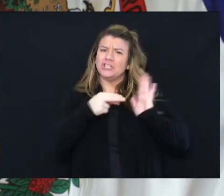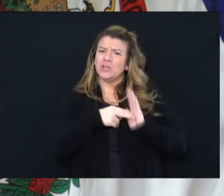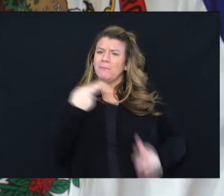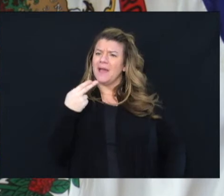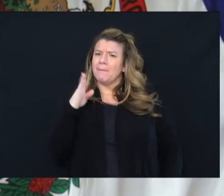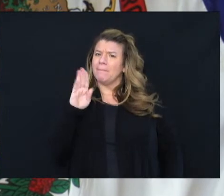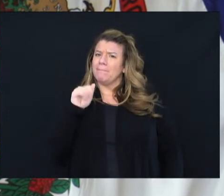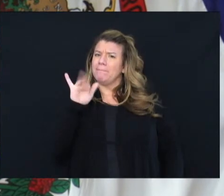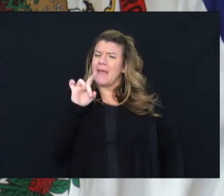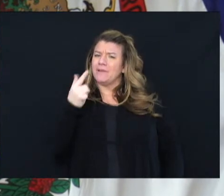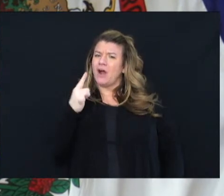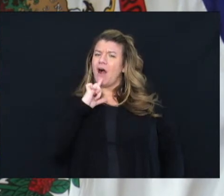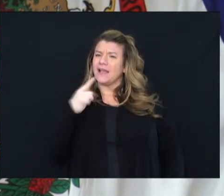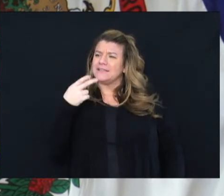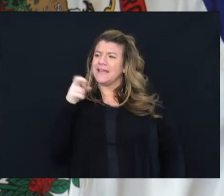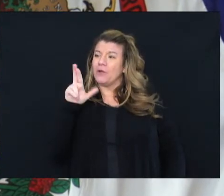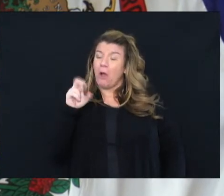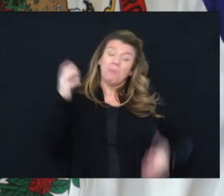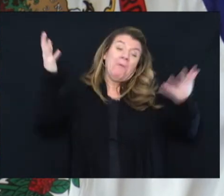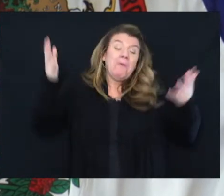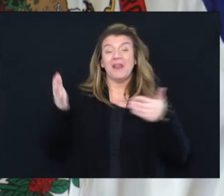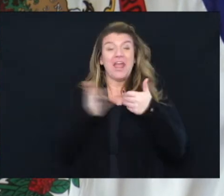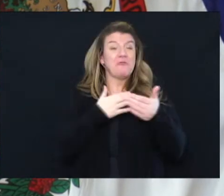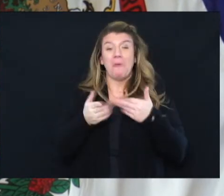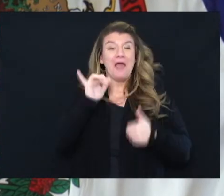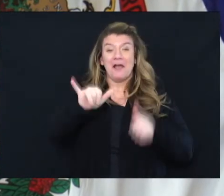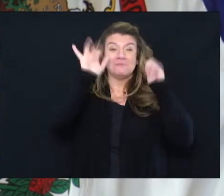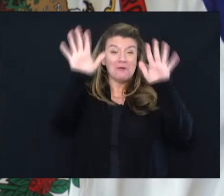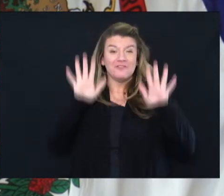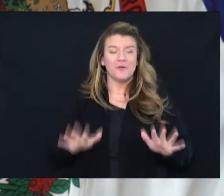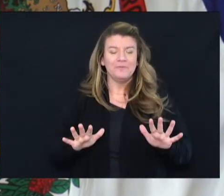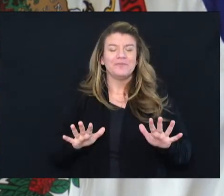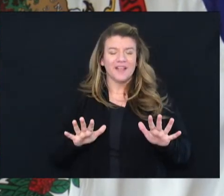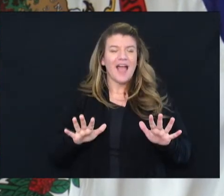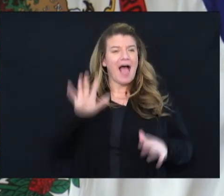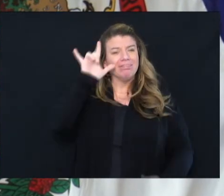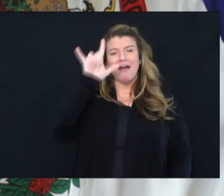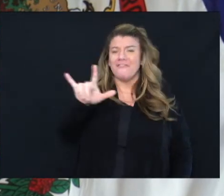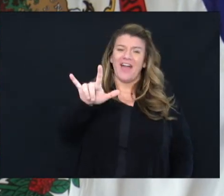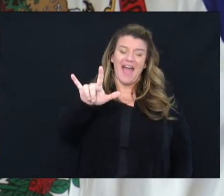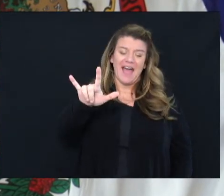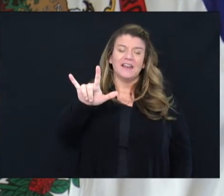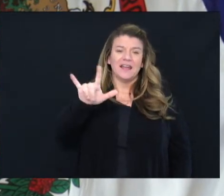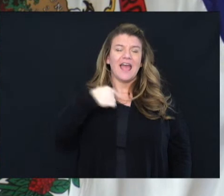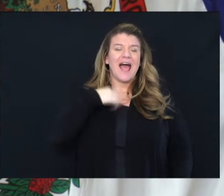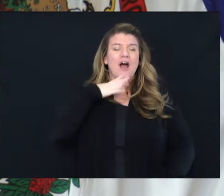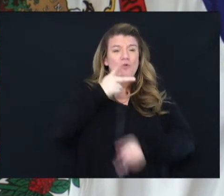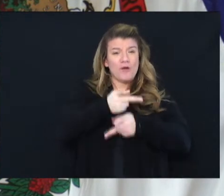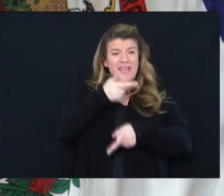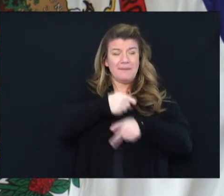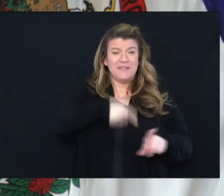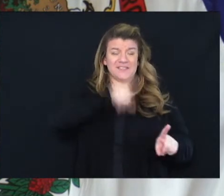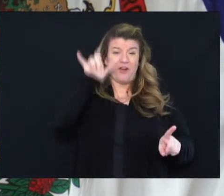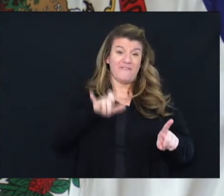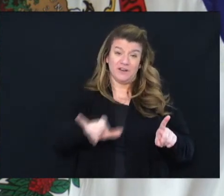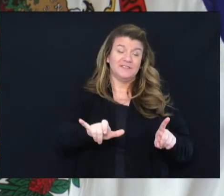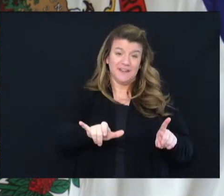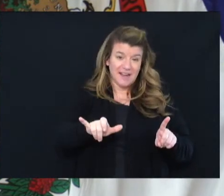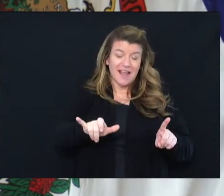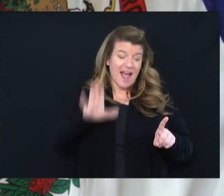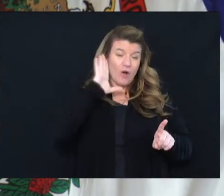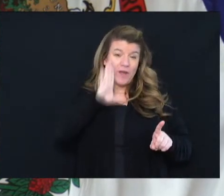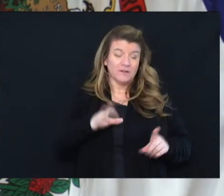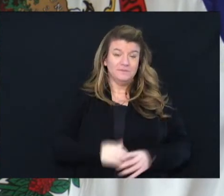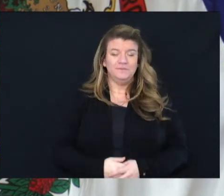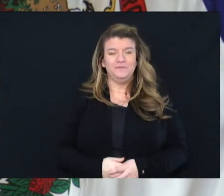a real West Virginia hero. But either way, that's great. And I love her for it. And Easton, I'll keep this forever, young lady. I really